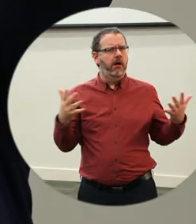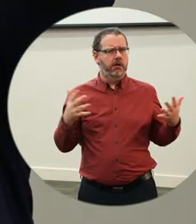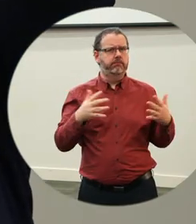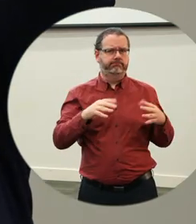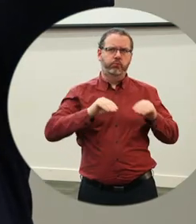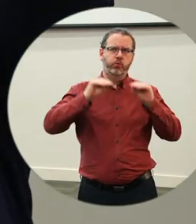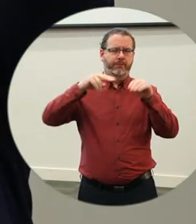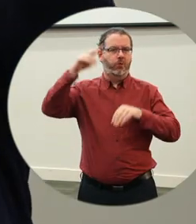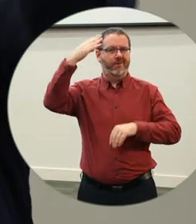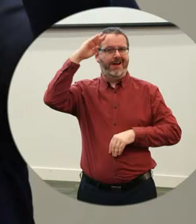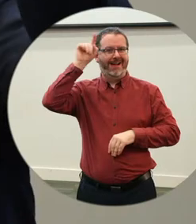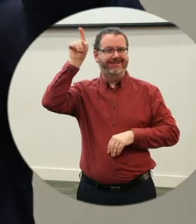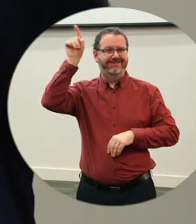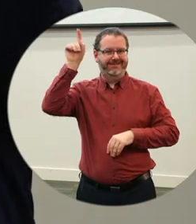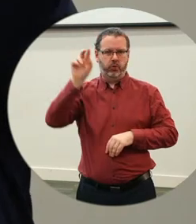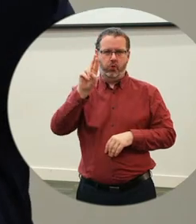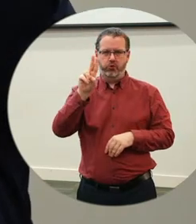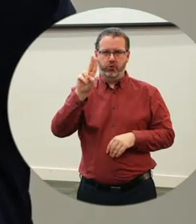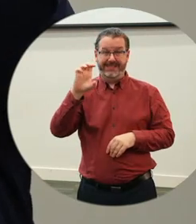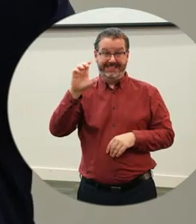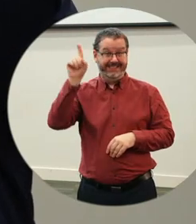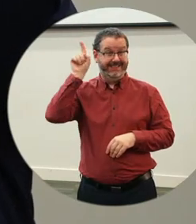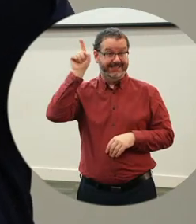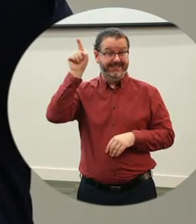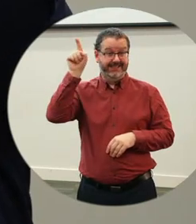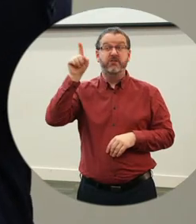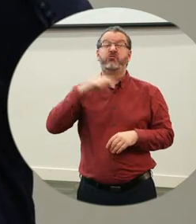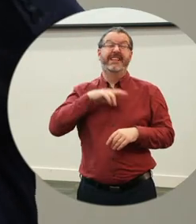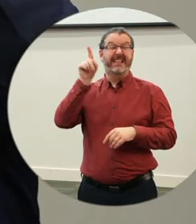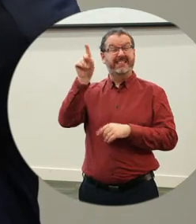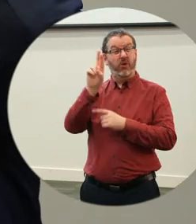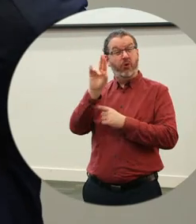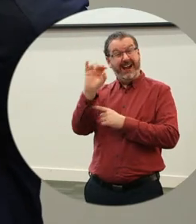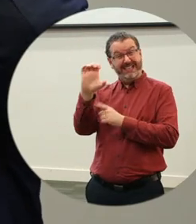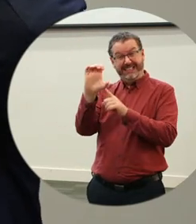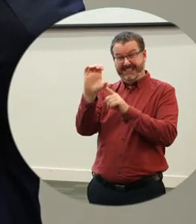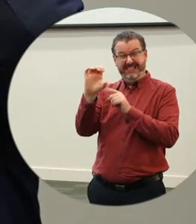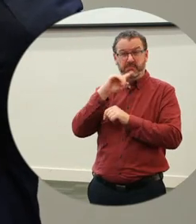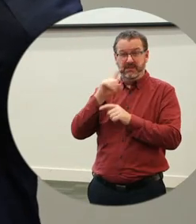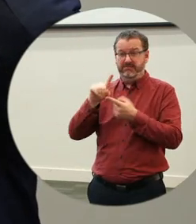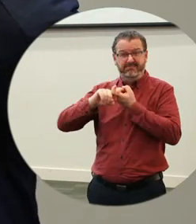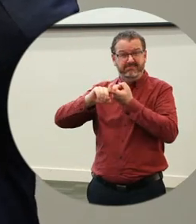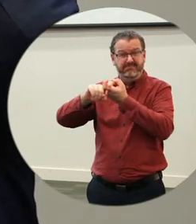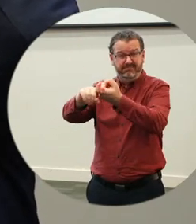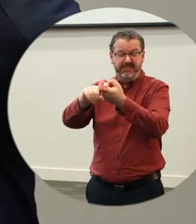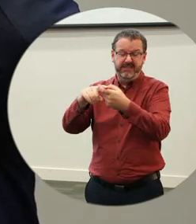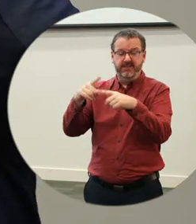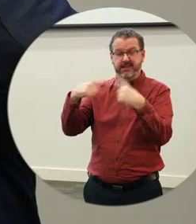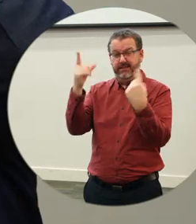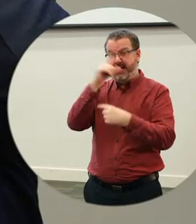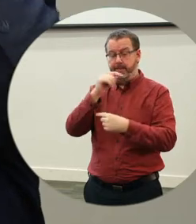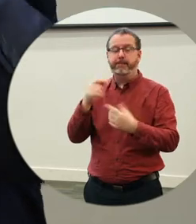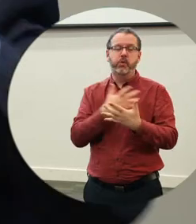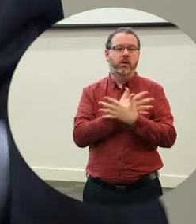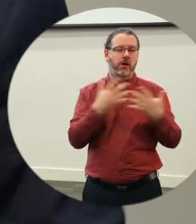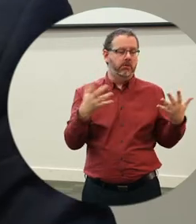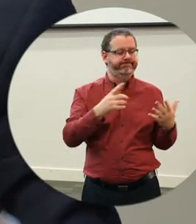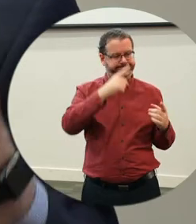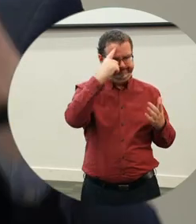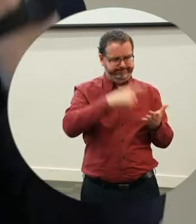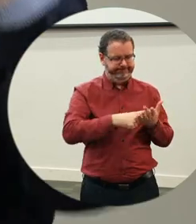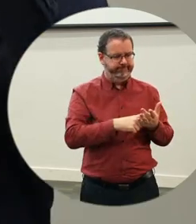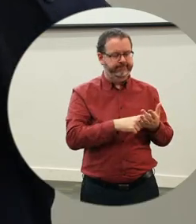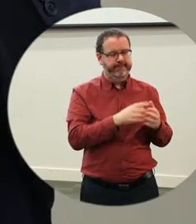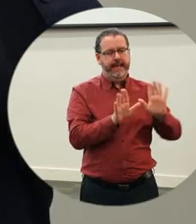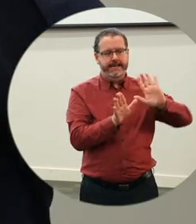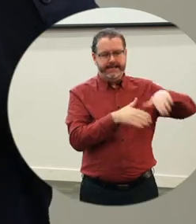Constabulary, which of course simply continued. It was the RSC under a different name. So a lot of them went north to the RUC, which